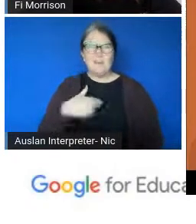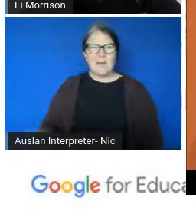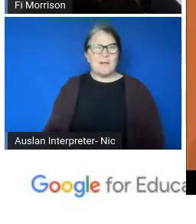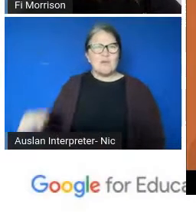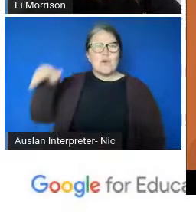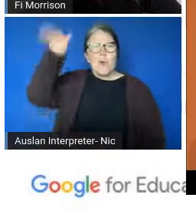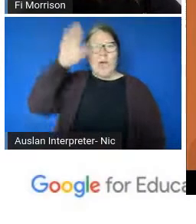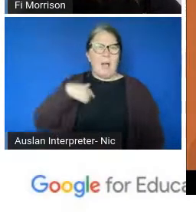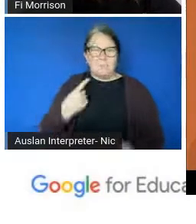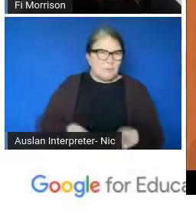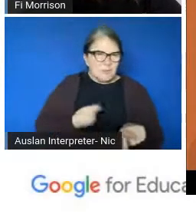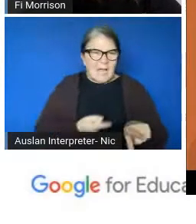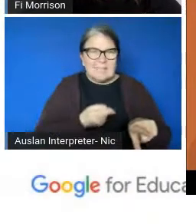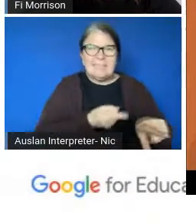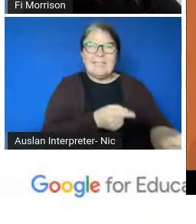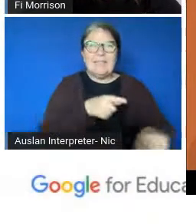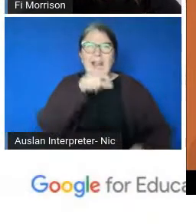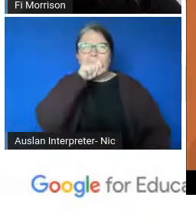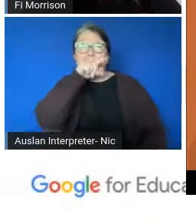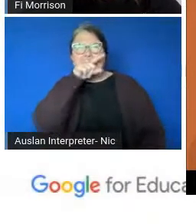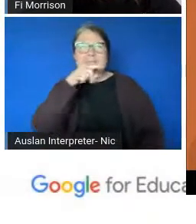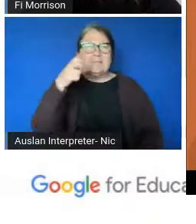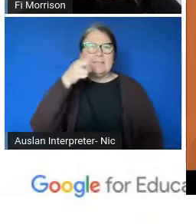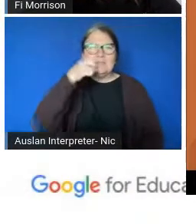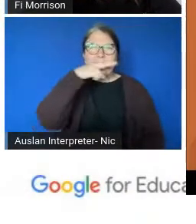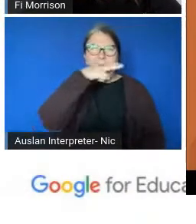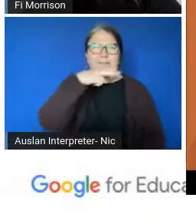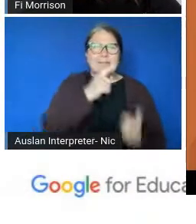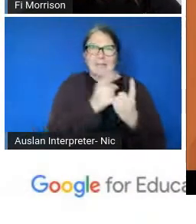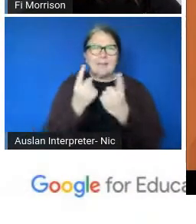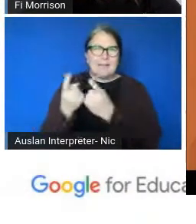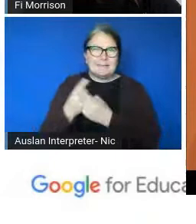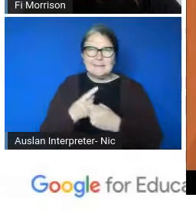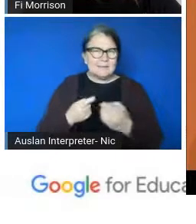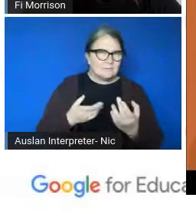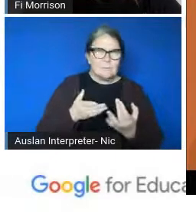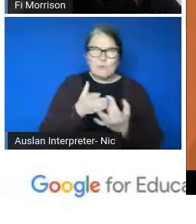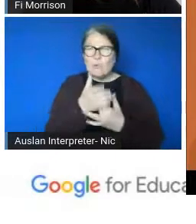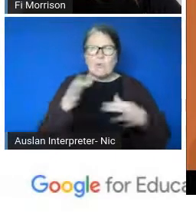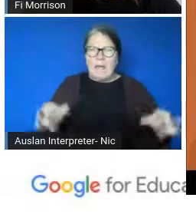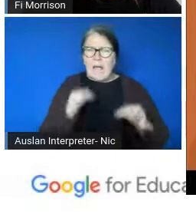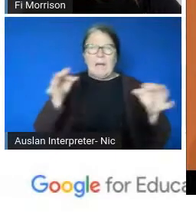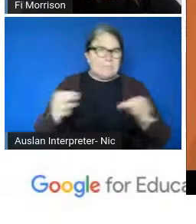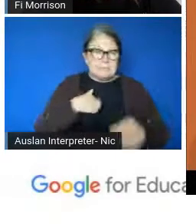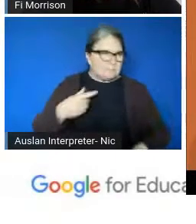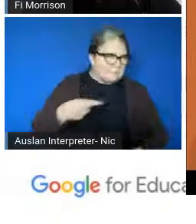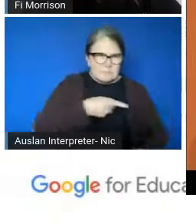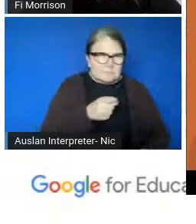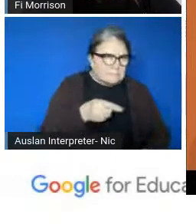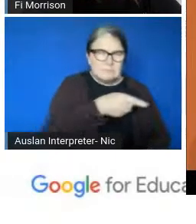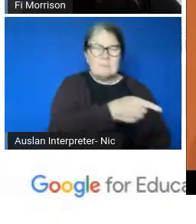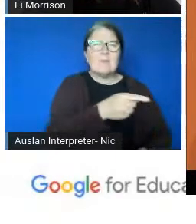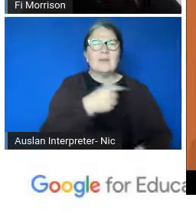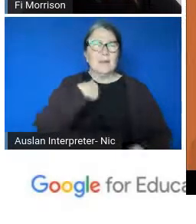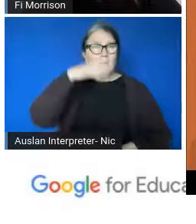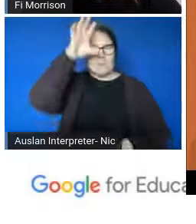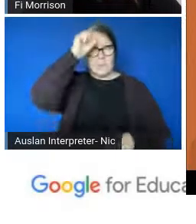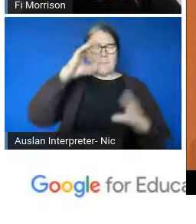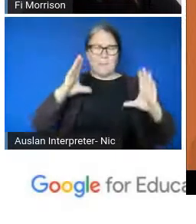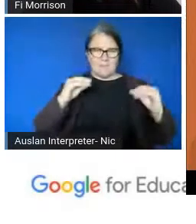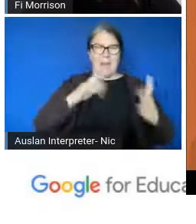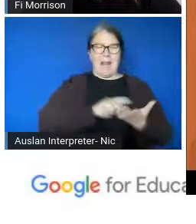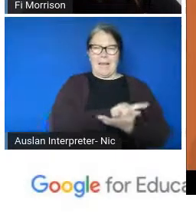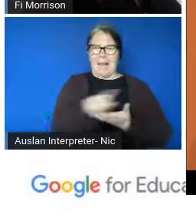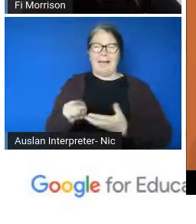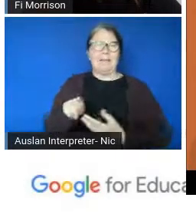snakes around my backyard, and I went through a lot of trauma. And I was told by my careers advisor, when I sat across from him, he said, "What do you want to be